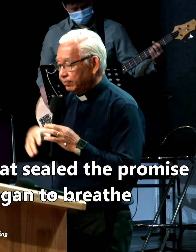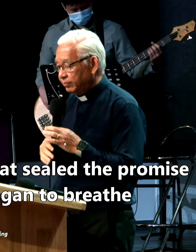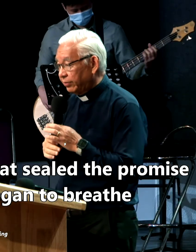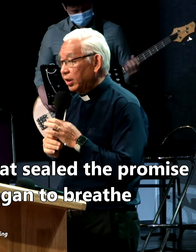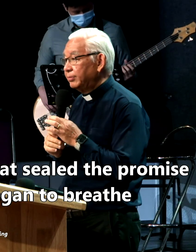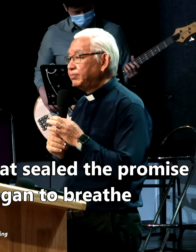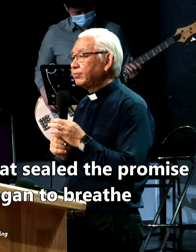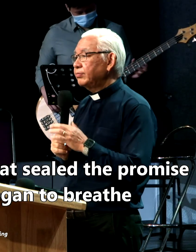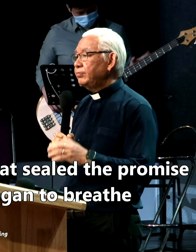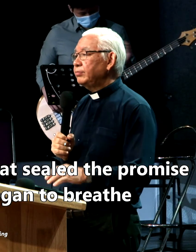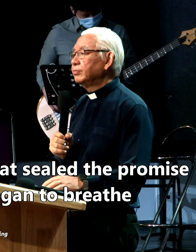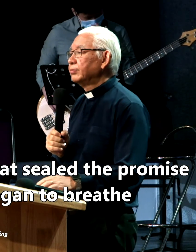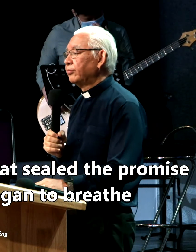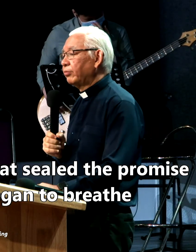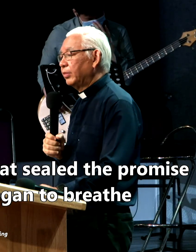the morning.